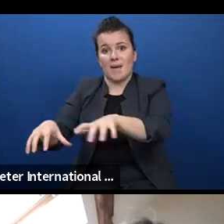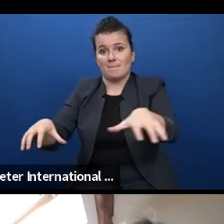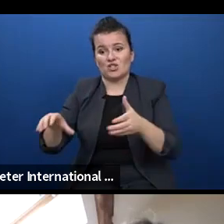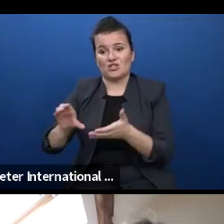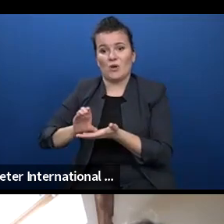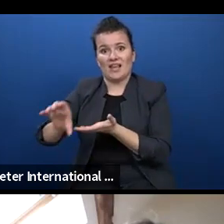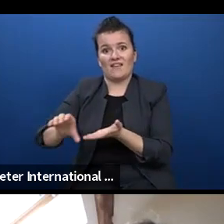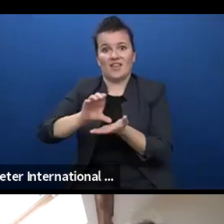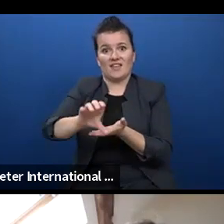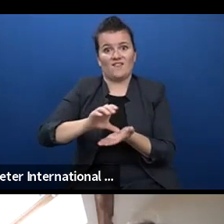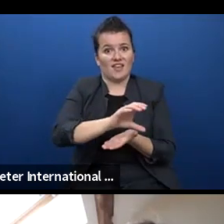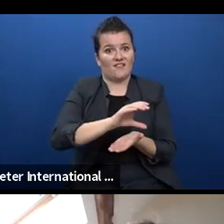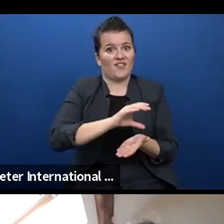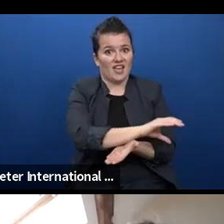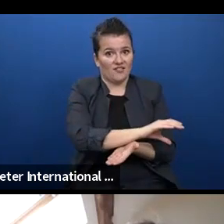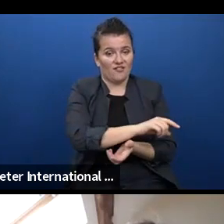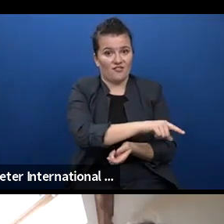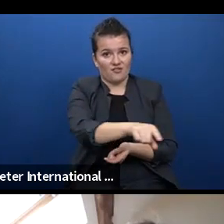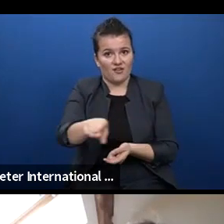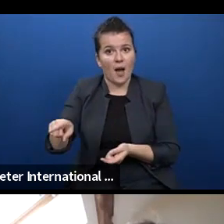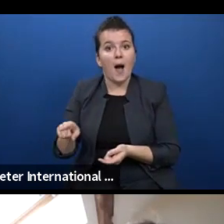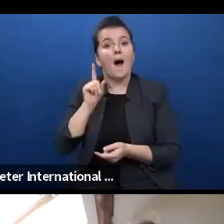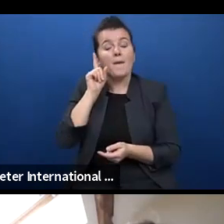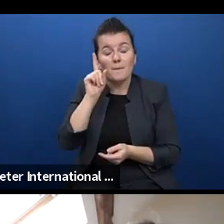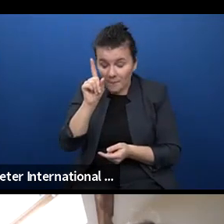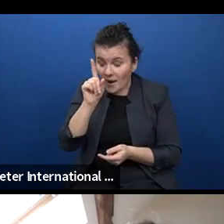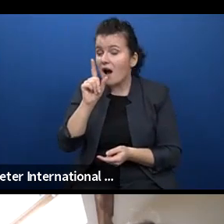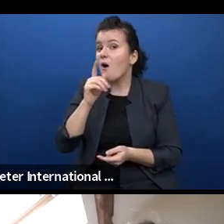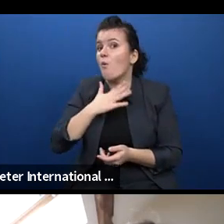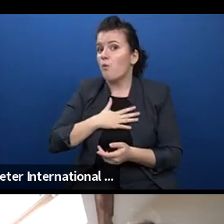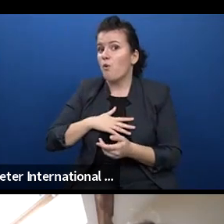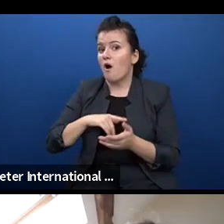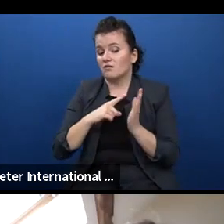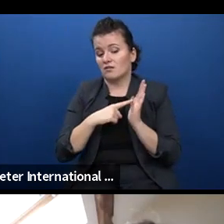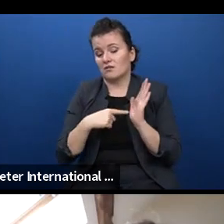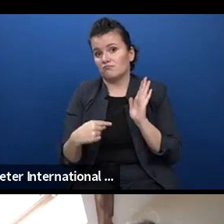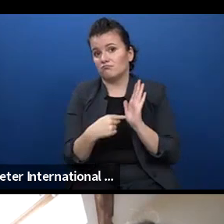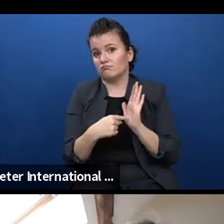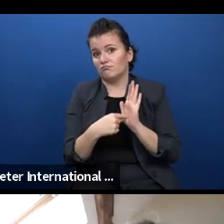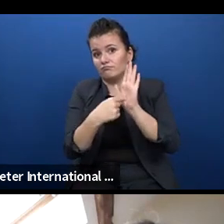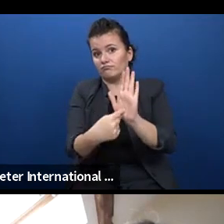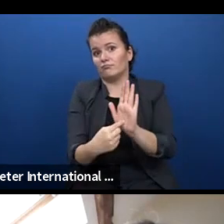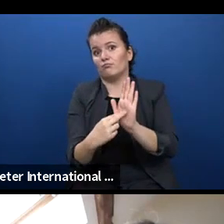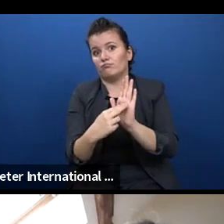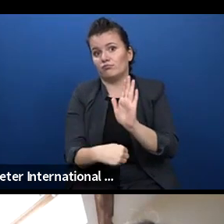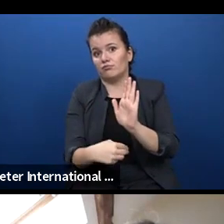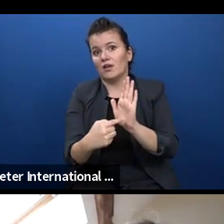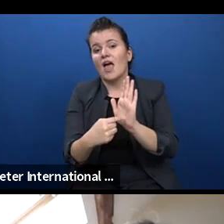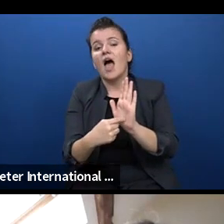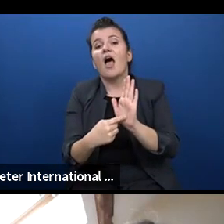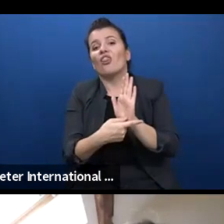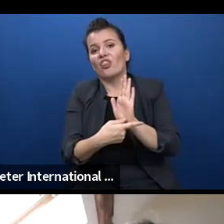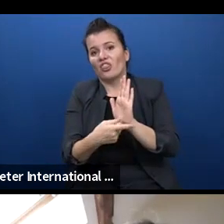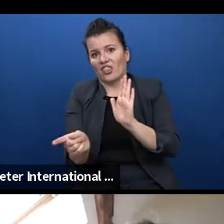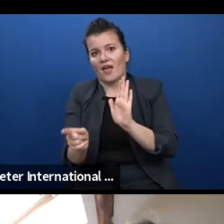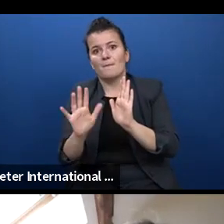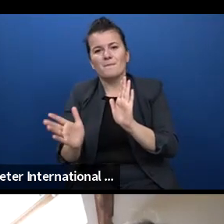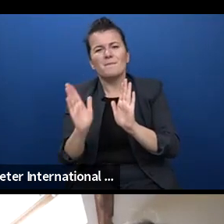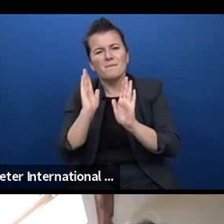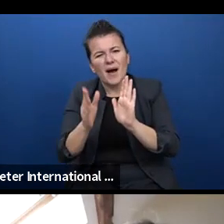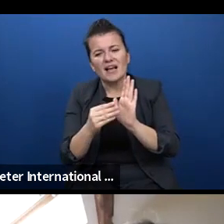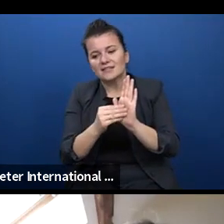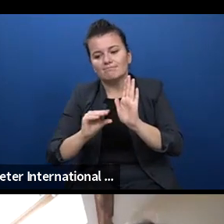obviously to make it mandatory for the member states to actually spend the money on culture. There is in